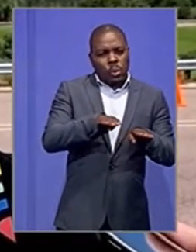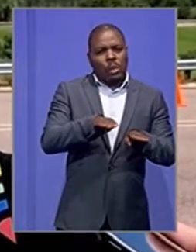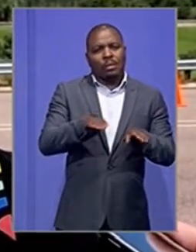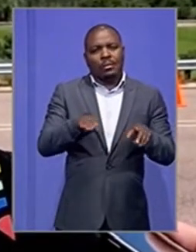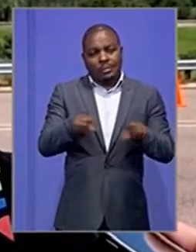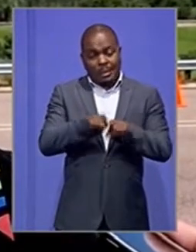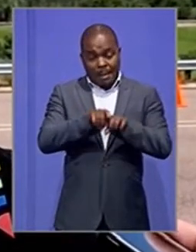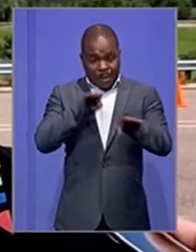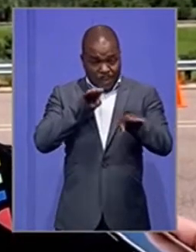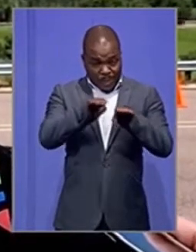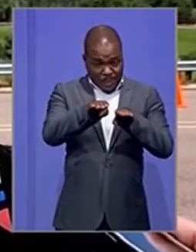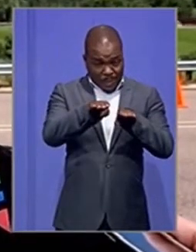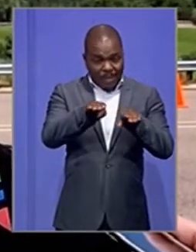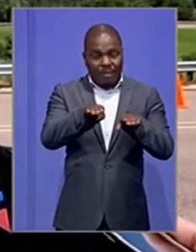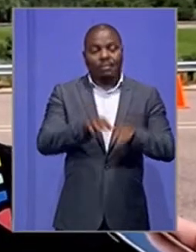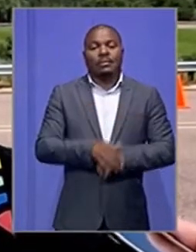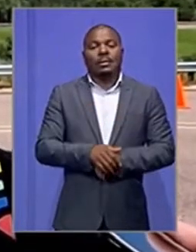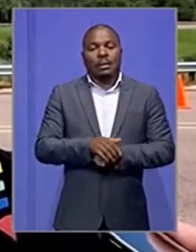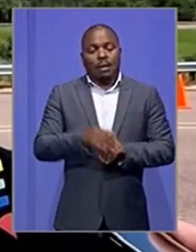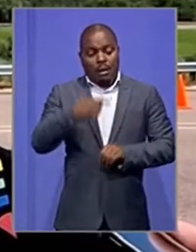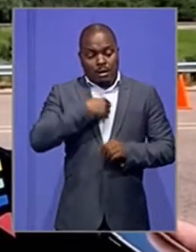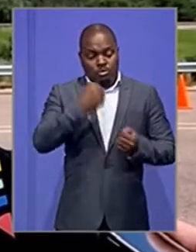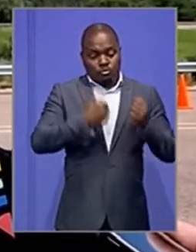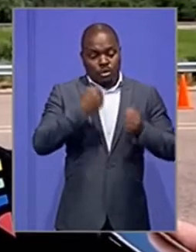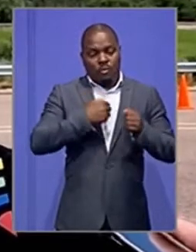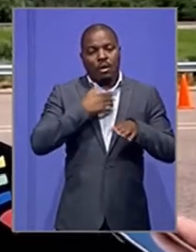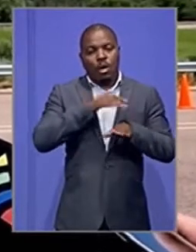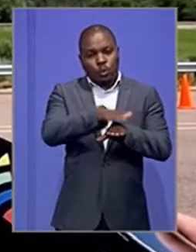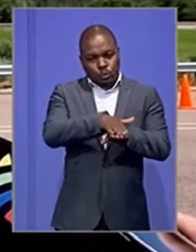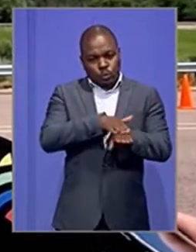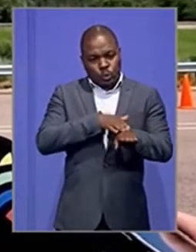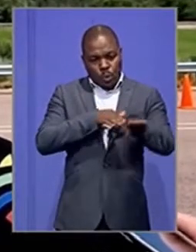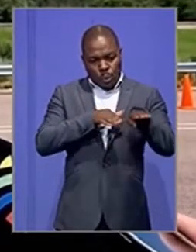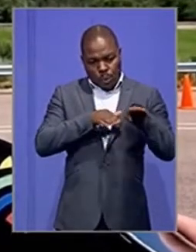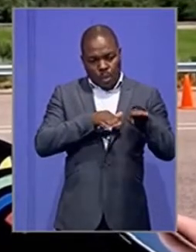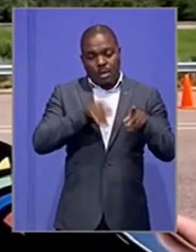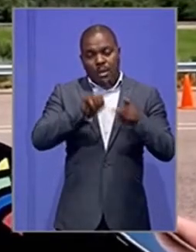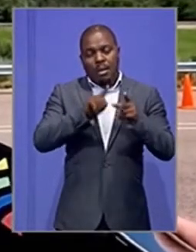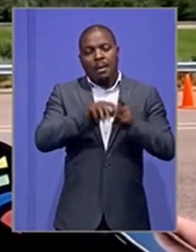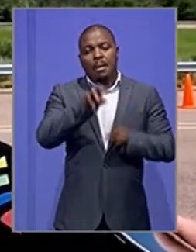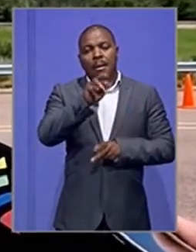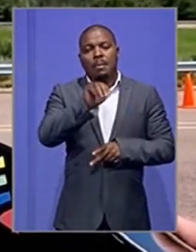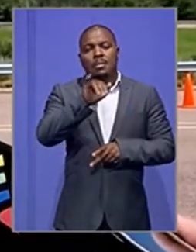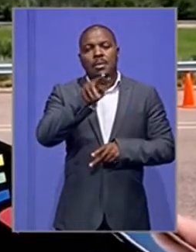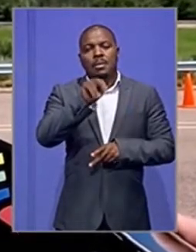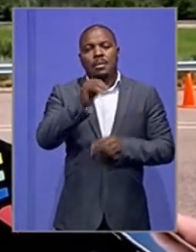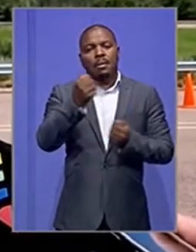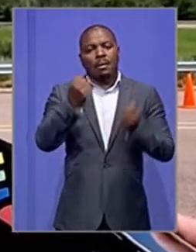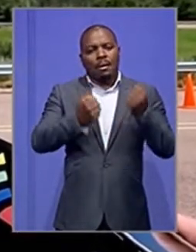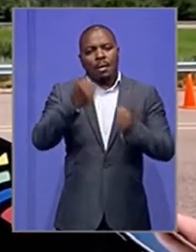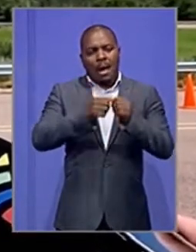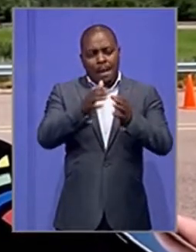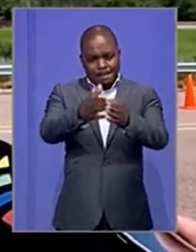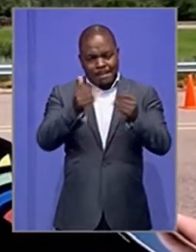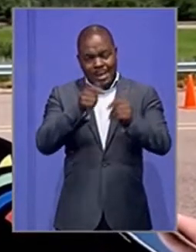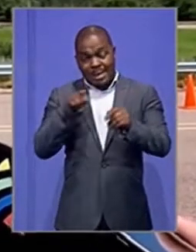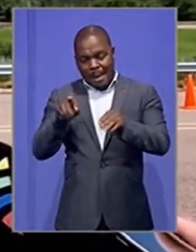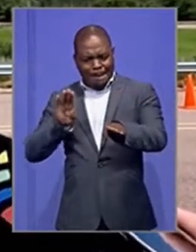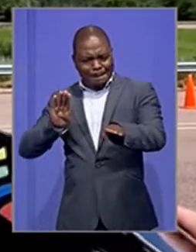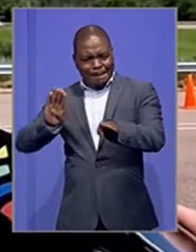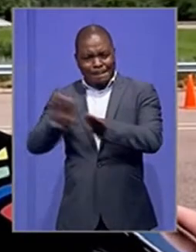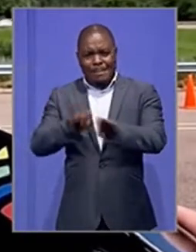same direction with us. Then I was driving in the slow lane. Then the Mini Cooper was in the fast lane. Then he hit the